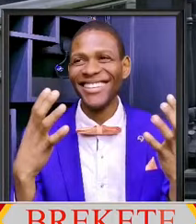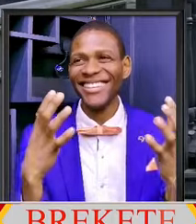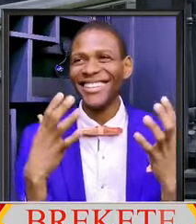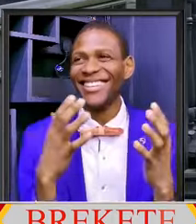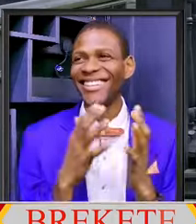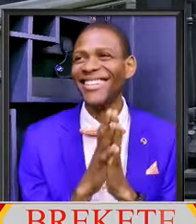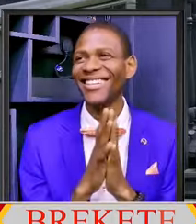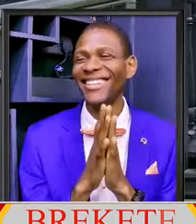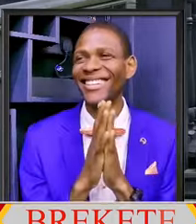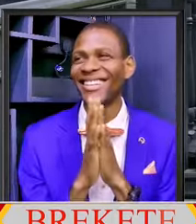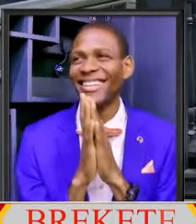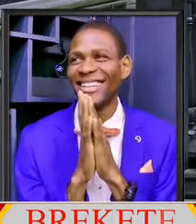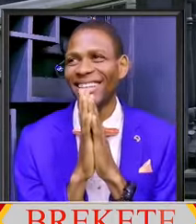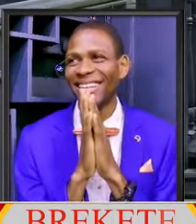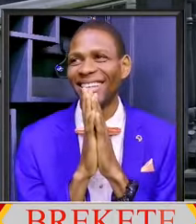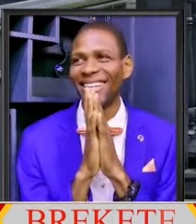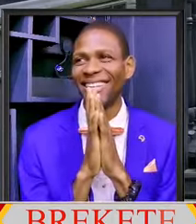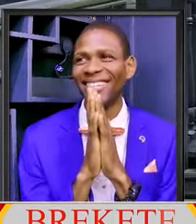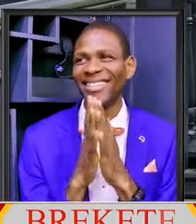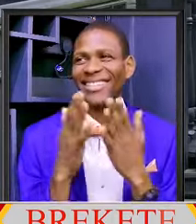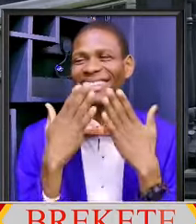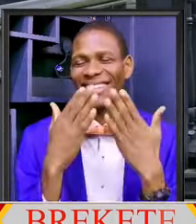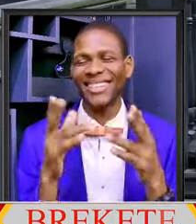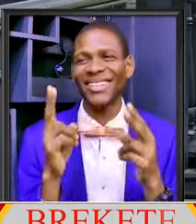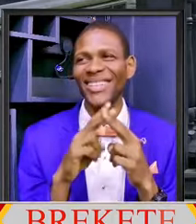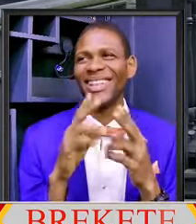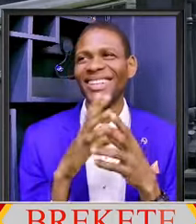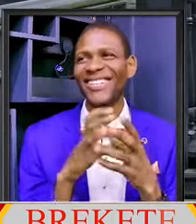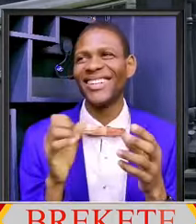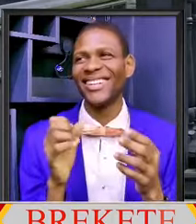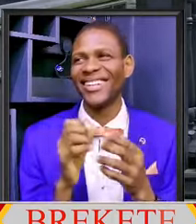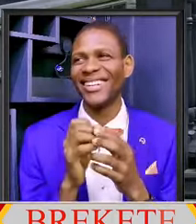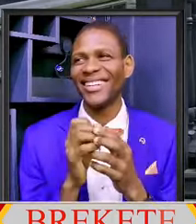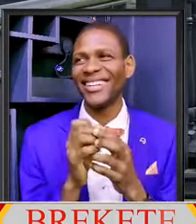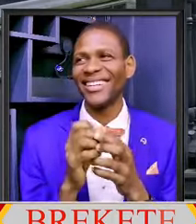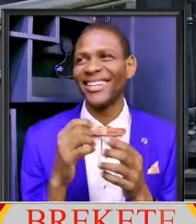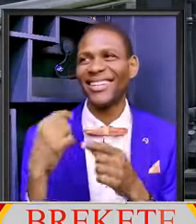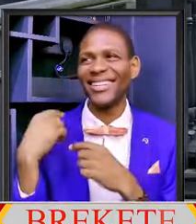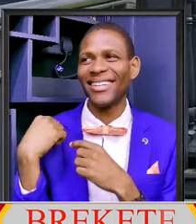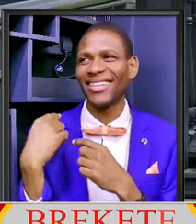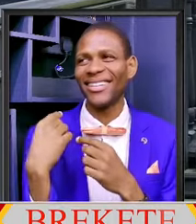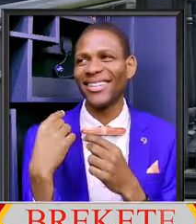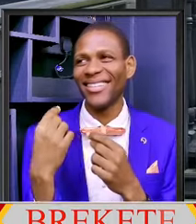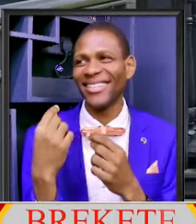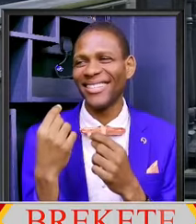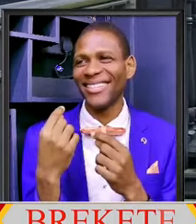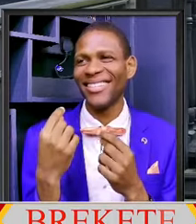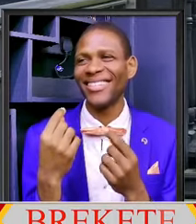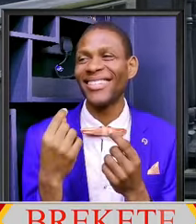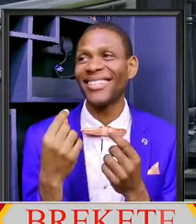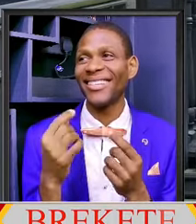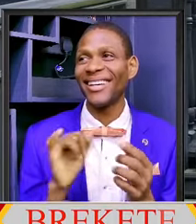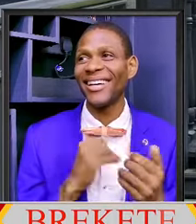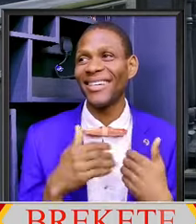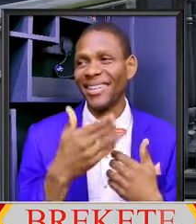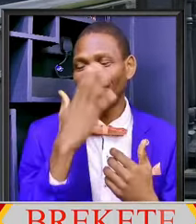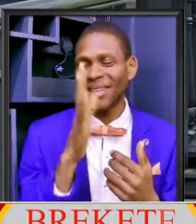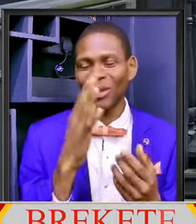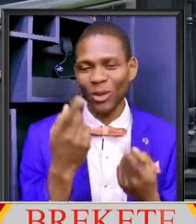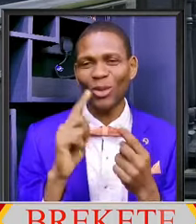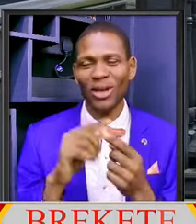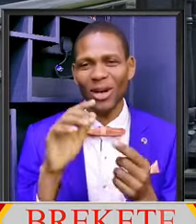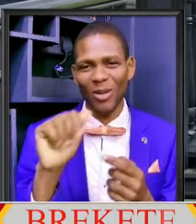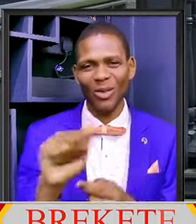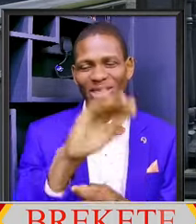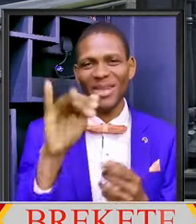Praise the Lord. Yes. So, yeah. Since we came, in fact, I've never been to Abuja before.